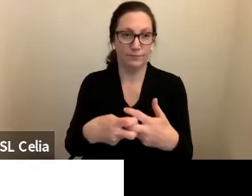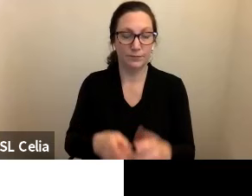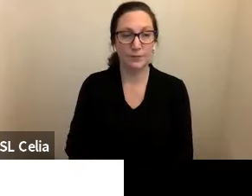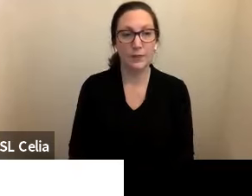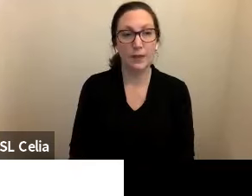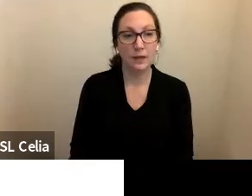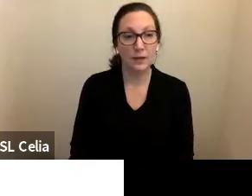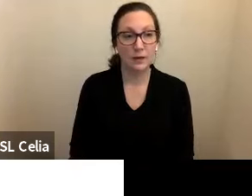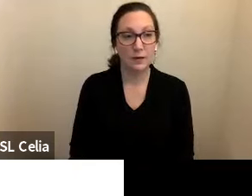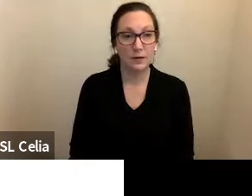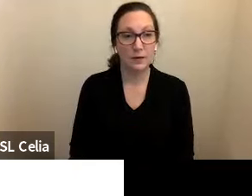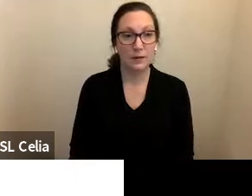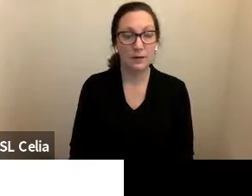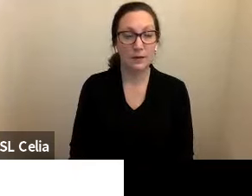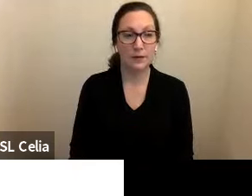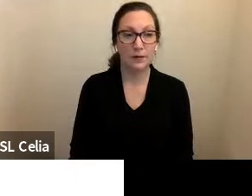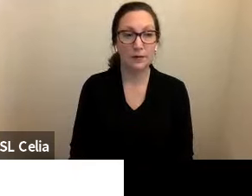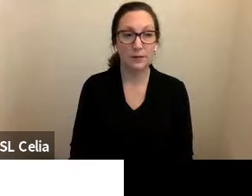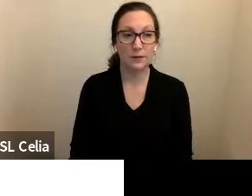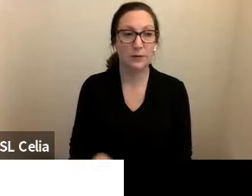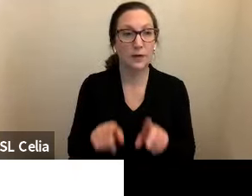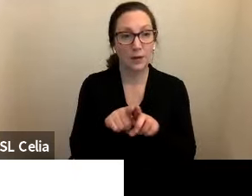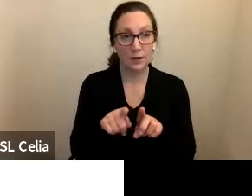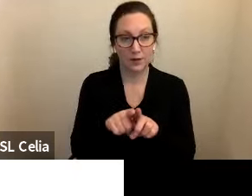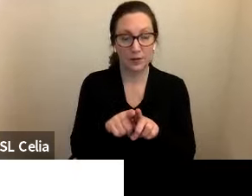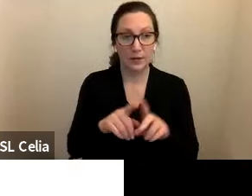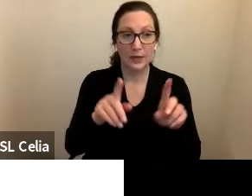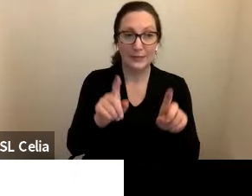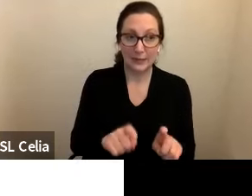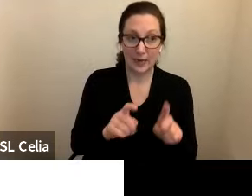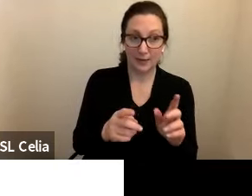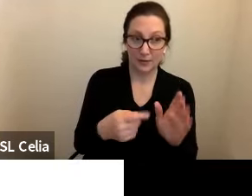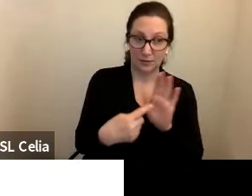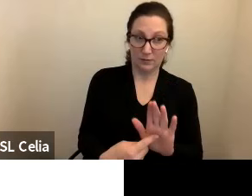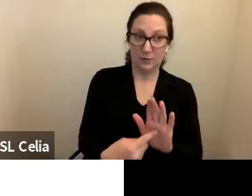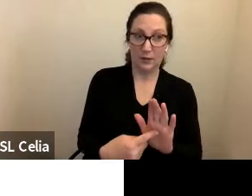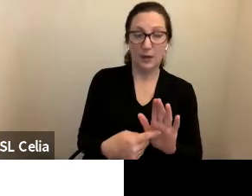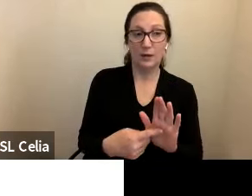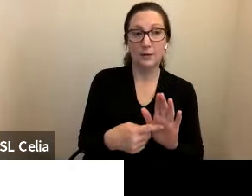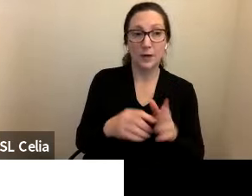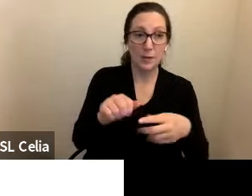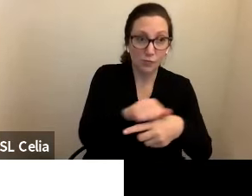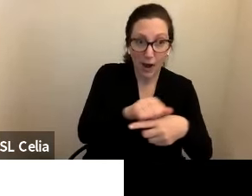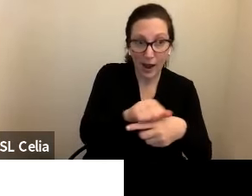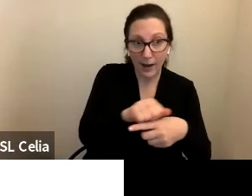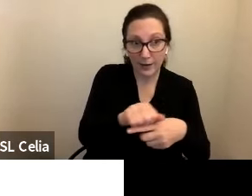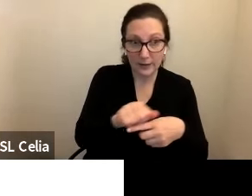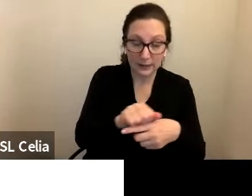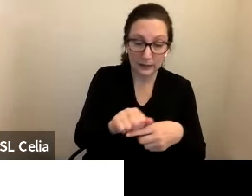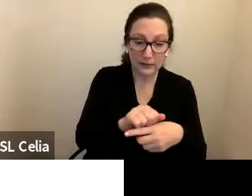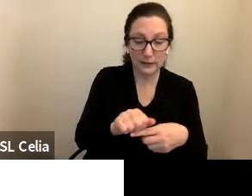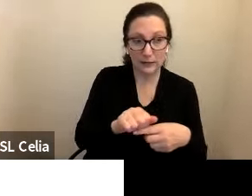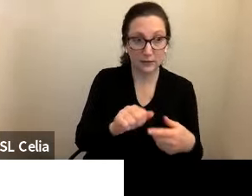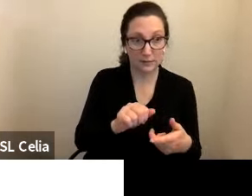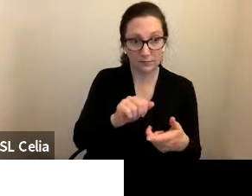that a test also reflects test wiseness, that is practice taking those kinds of measures,